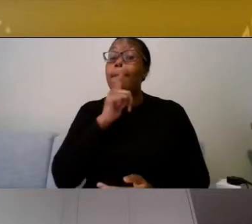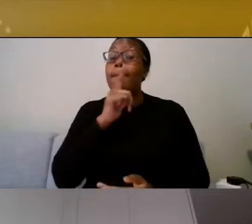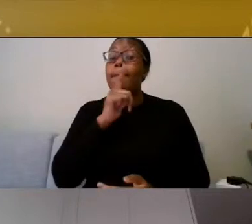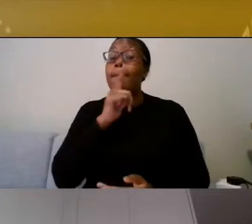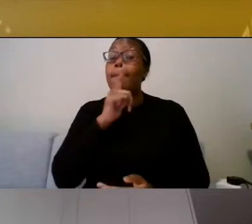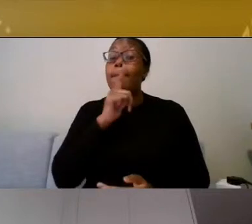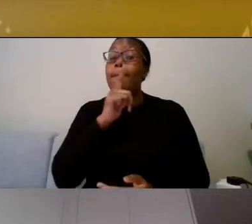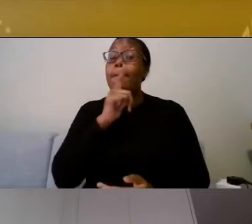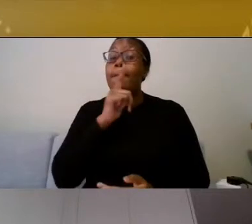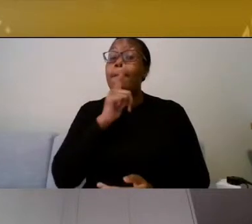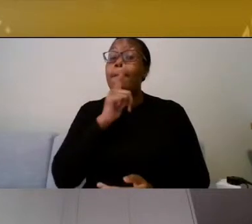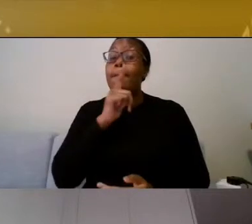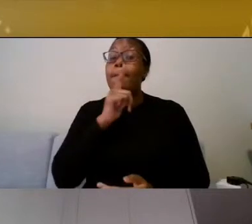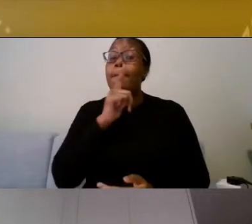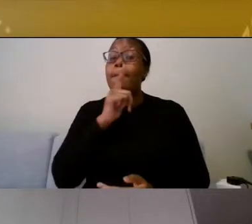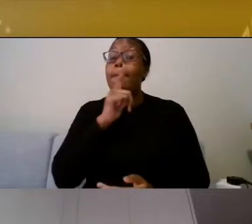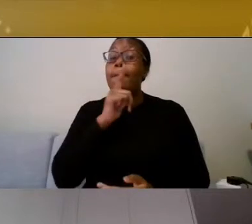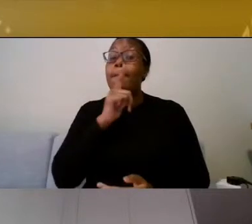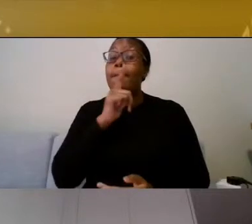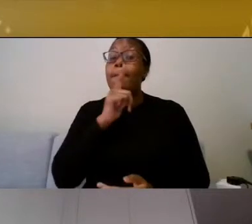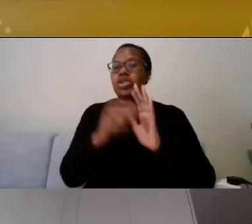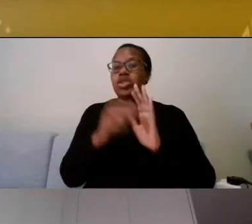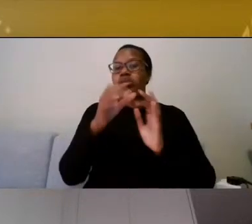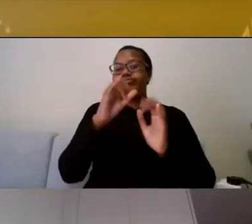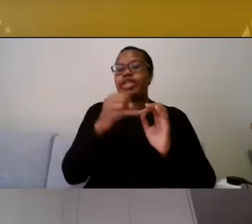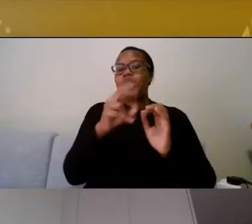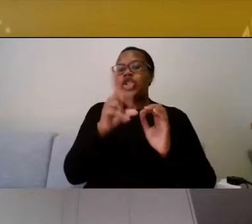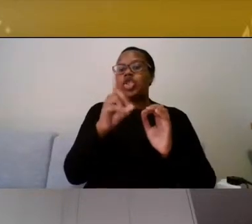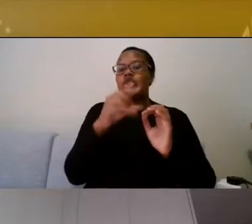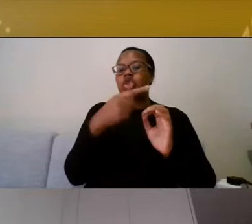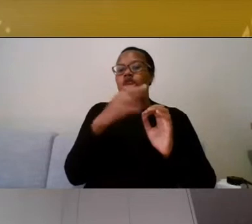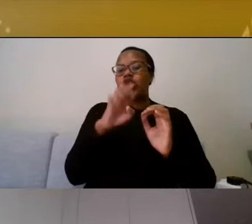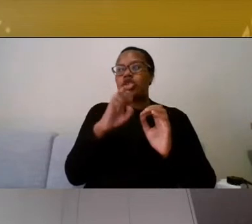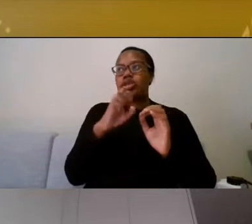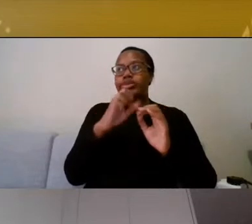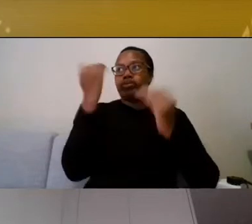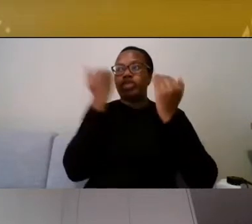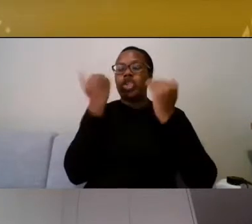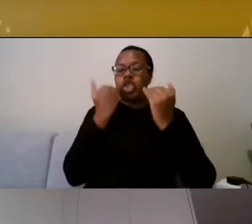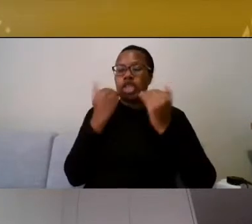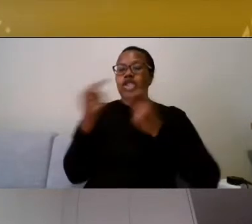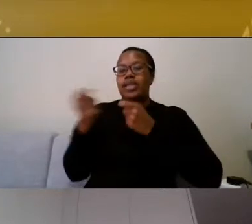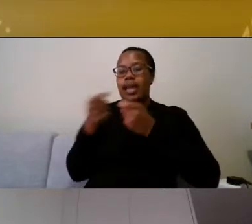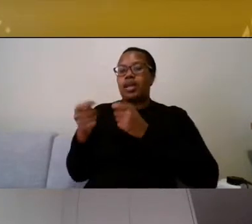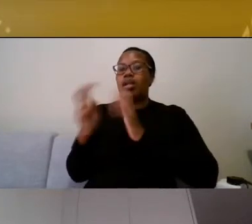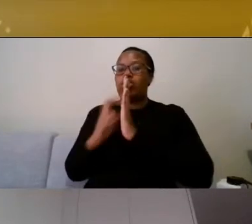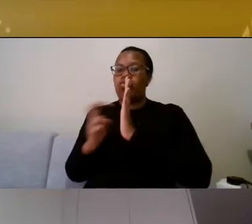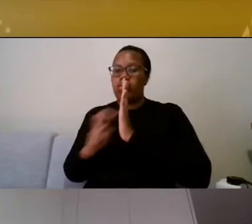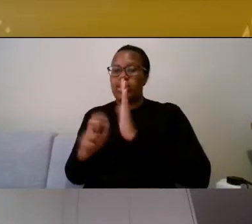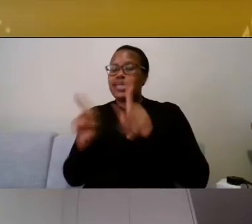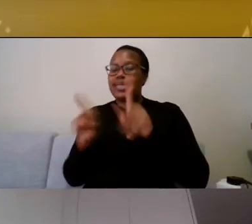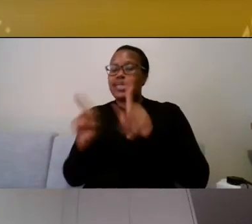same rules really that apply to judges, except it's handled by the Magistrates Commission, not by the